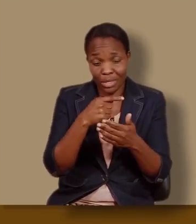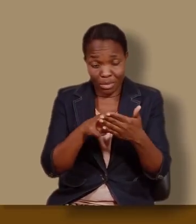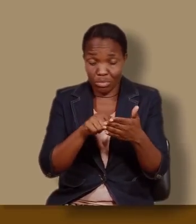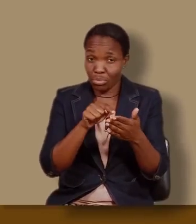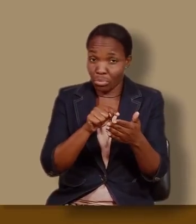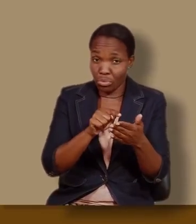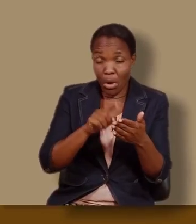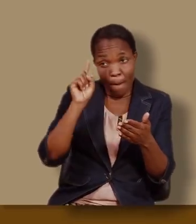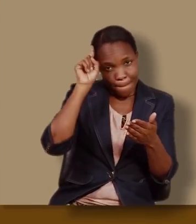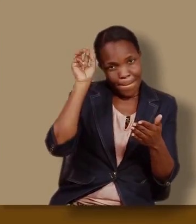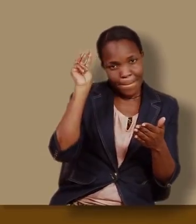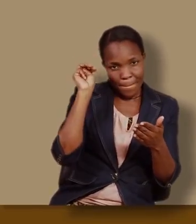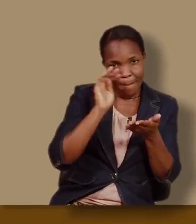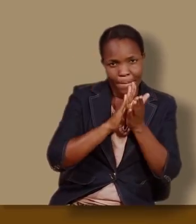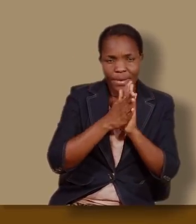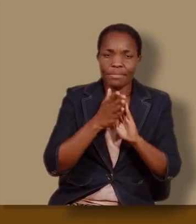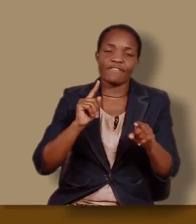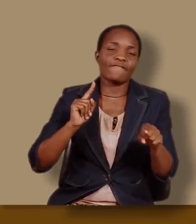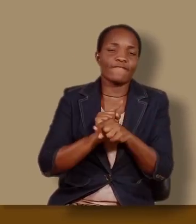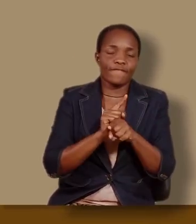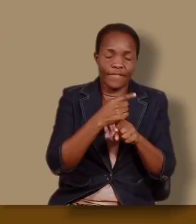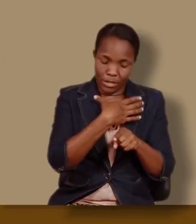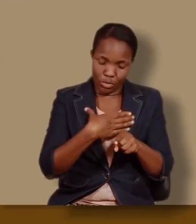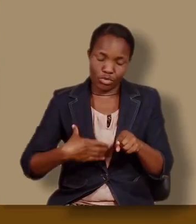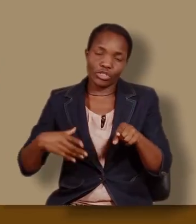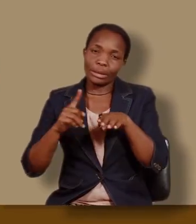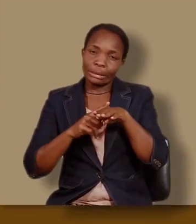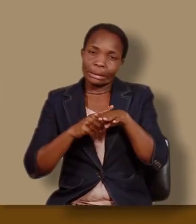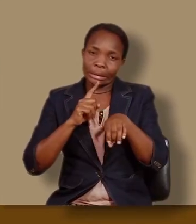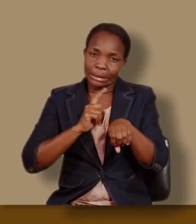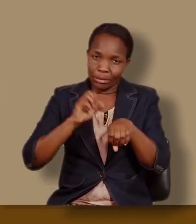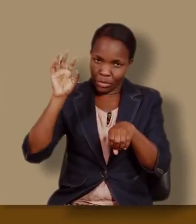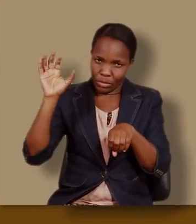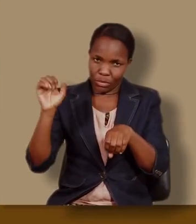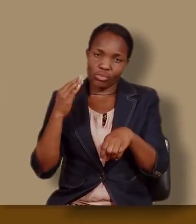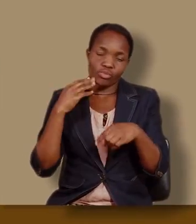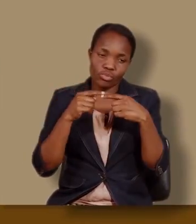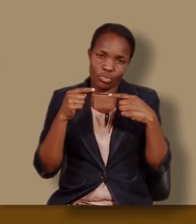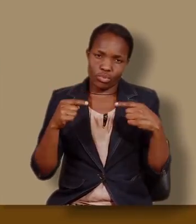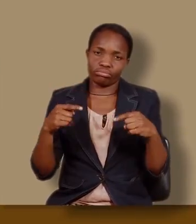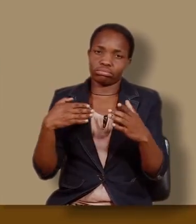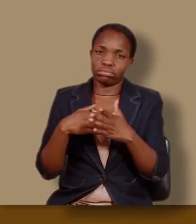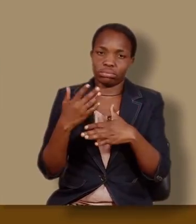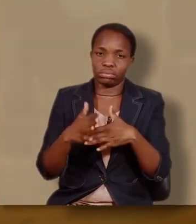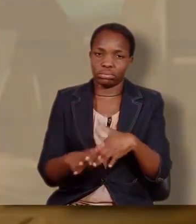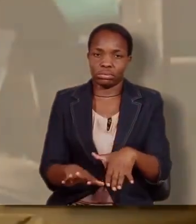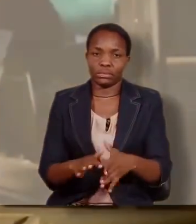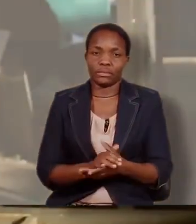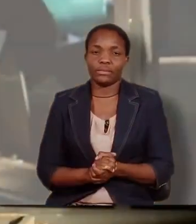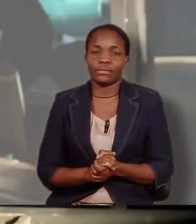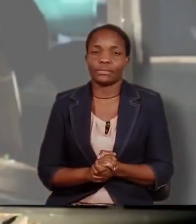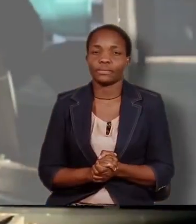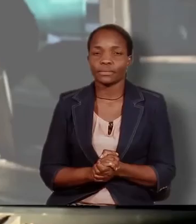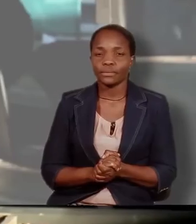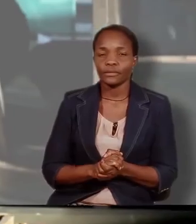of South Africa, and apartheid was done away with in South African politics. I hope you enjoyed watching the program